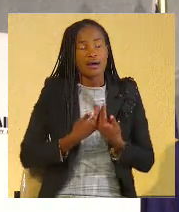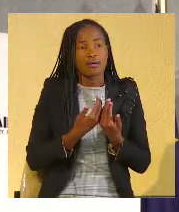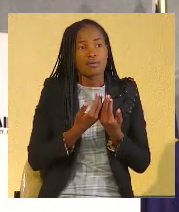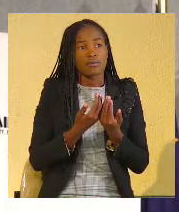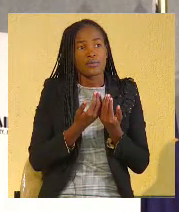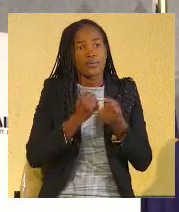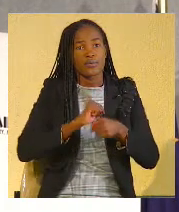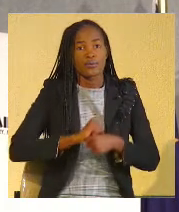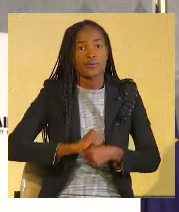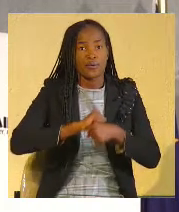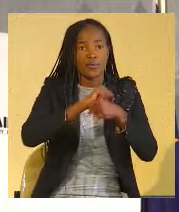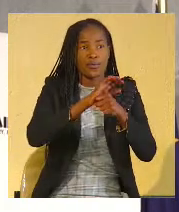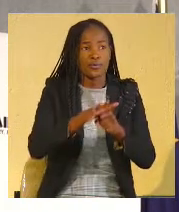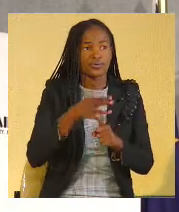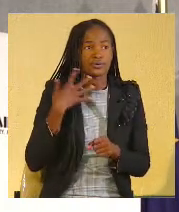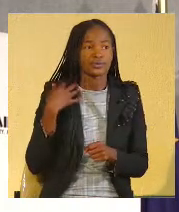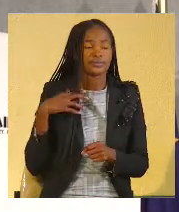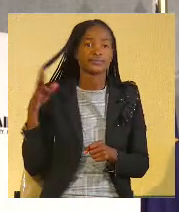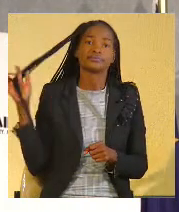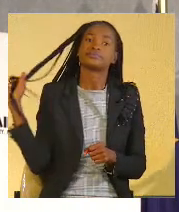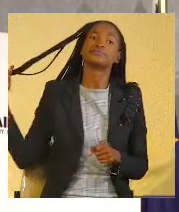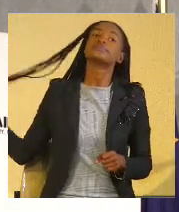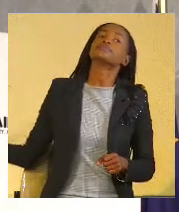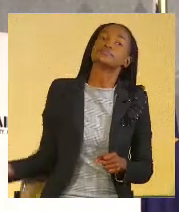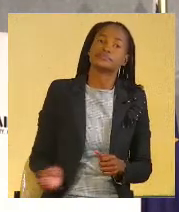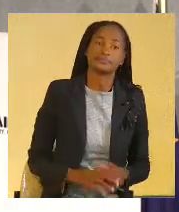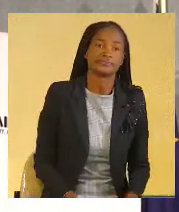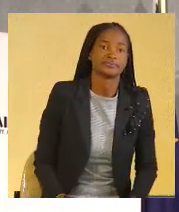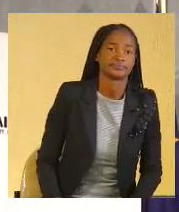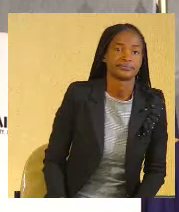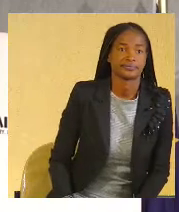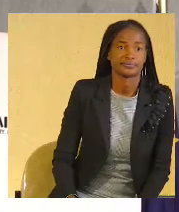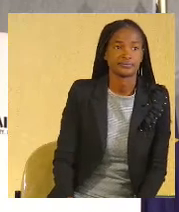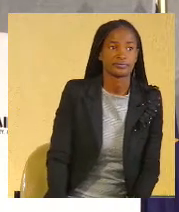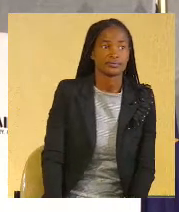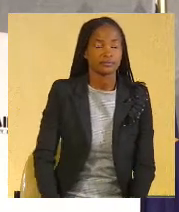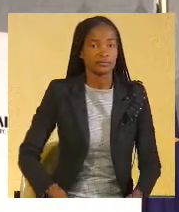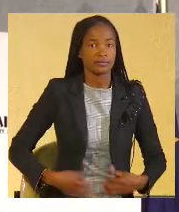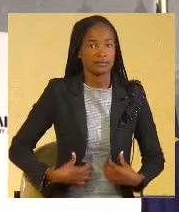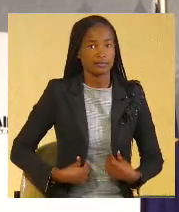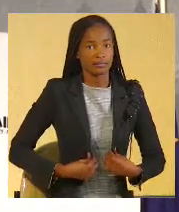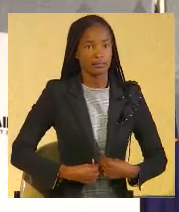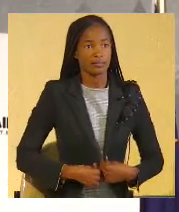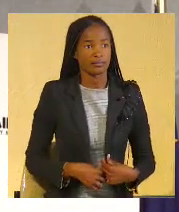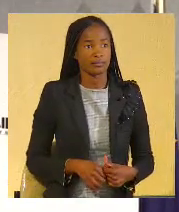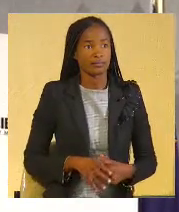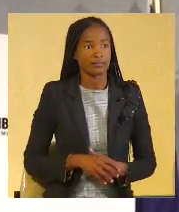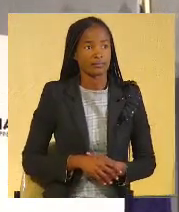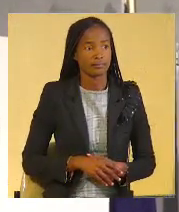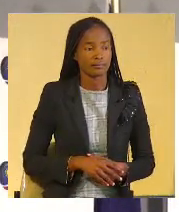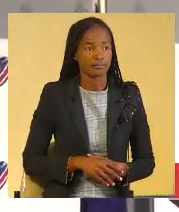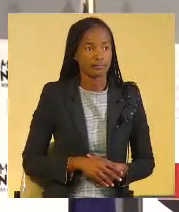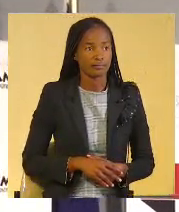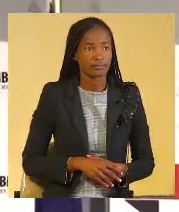what some of these decisions mean for the Ministry of Health in ensuring that we curb the further spread of COVID-19.